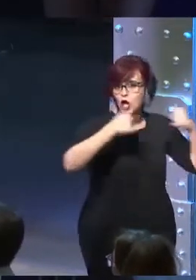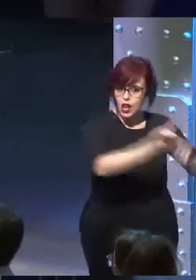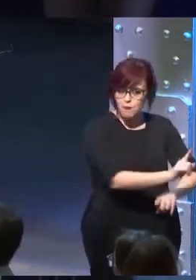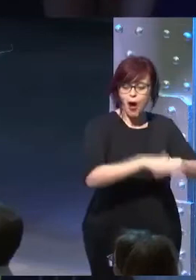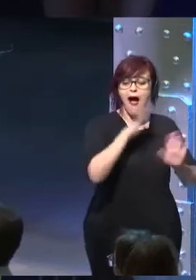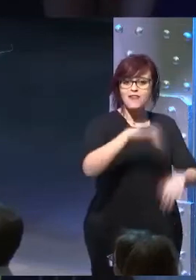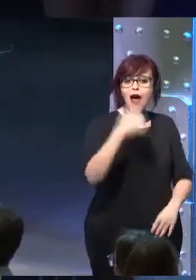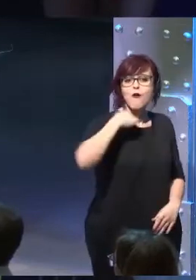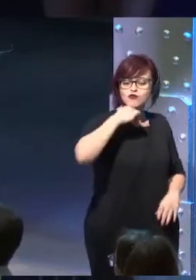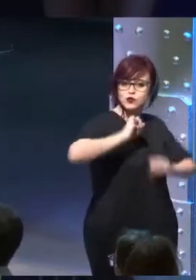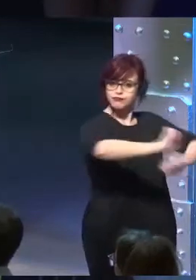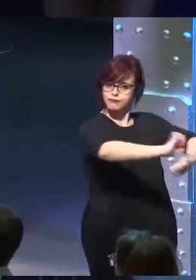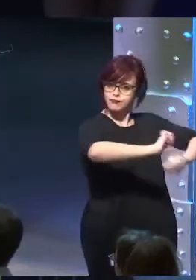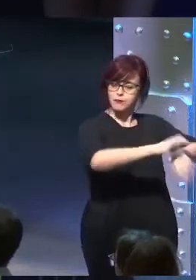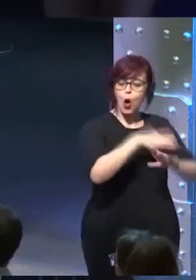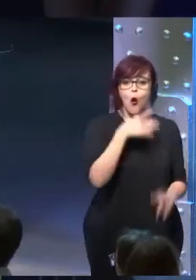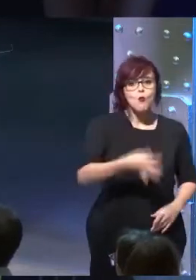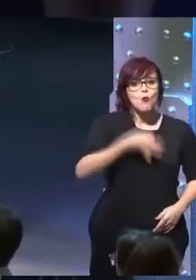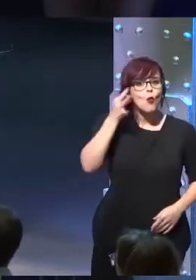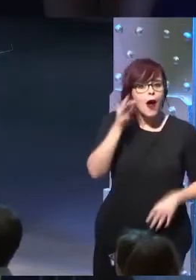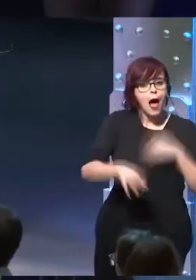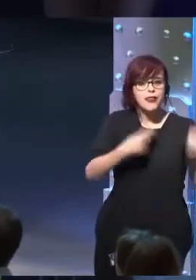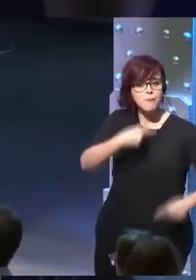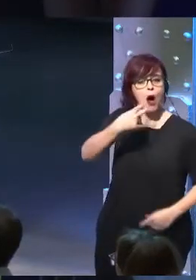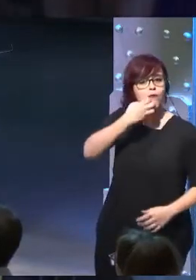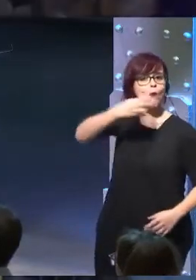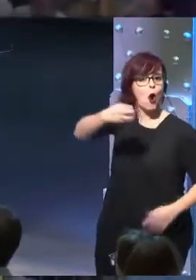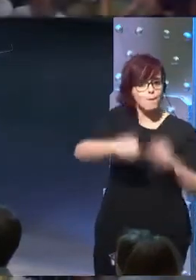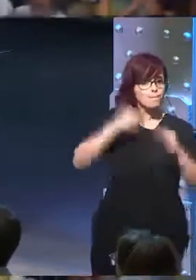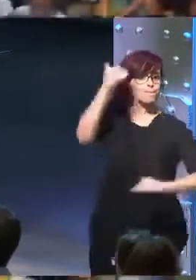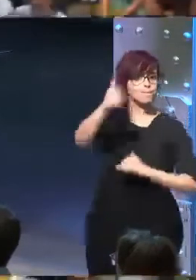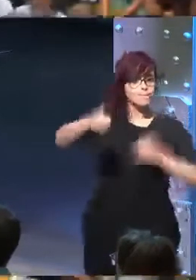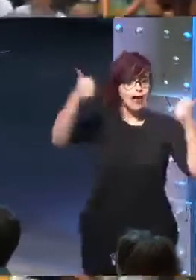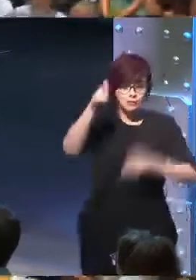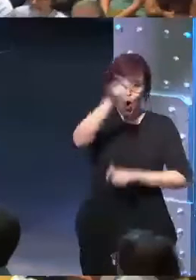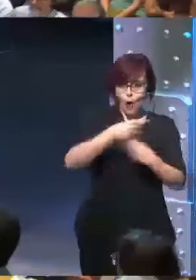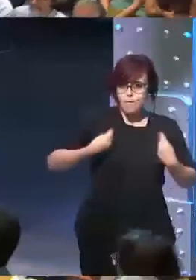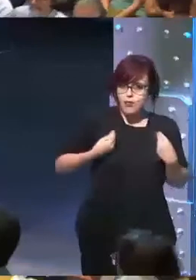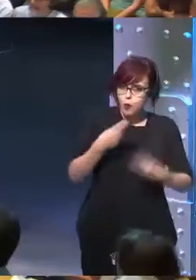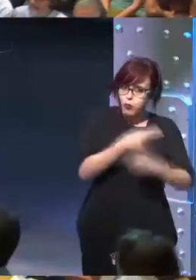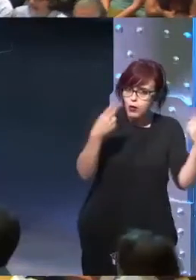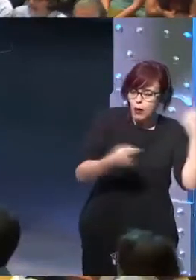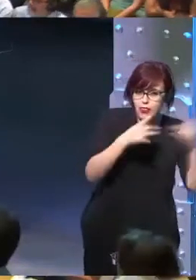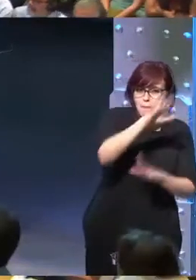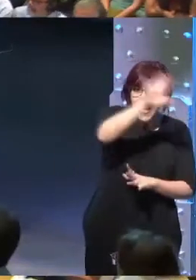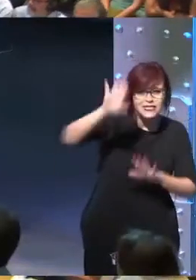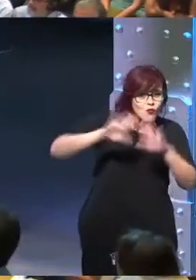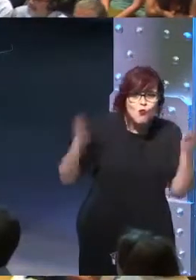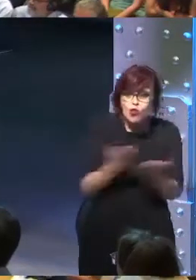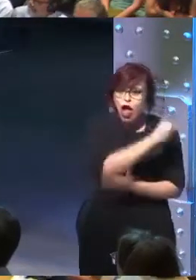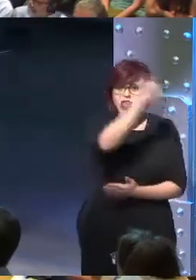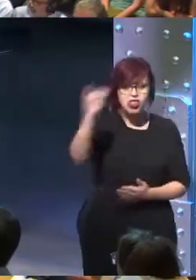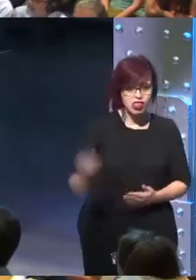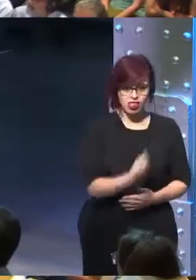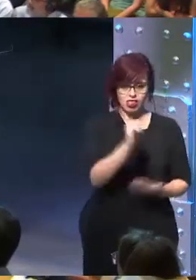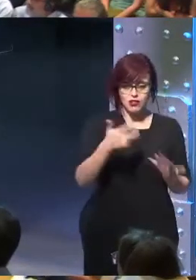speak out or who are active in public life, I think in any country in the world. I want to look at the